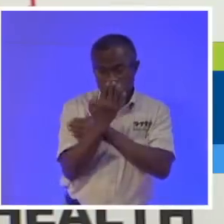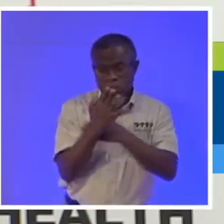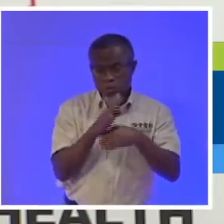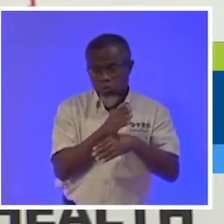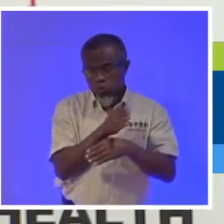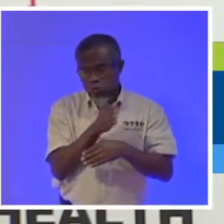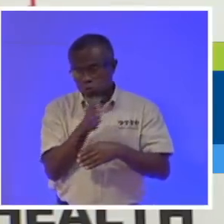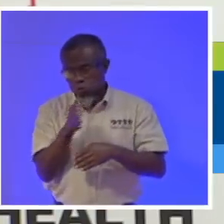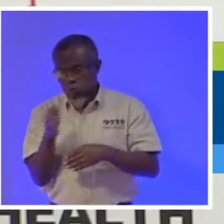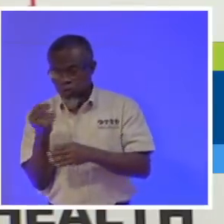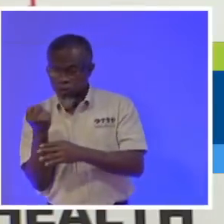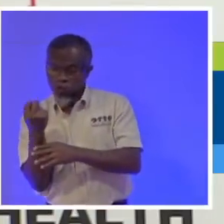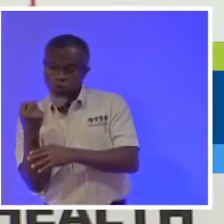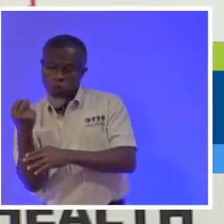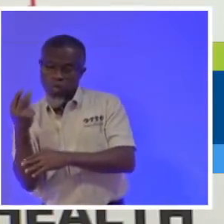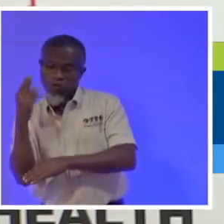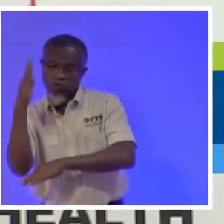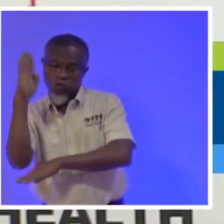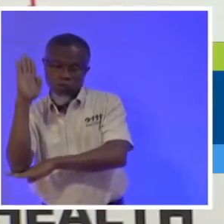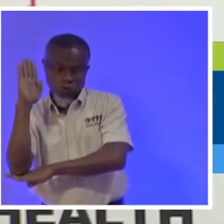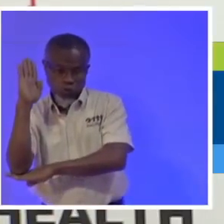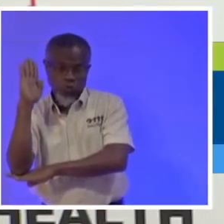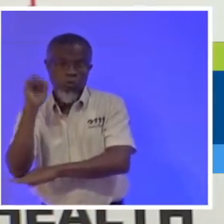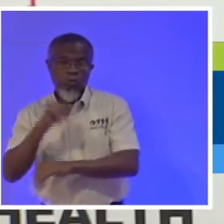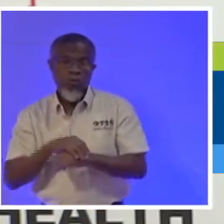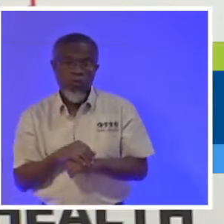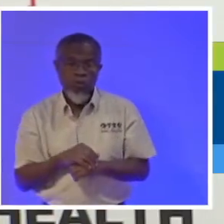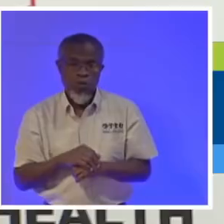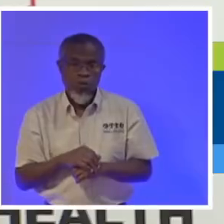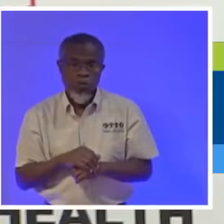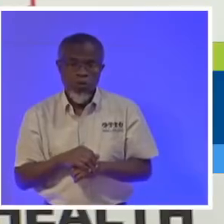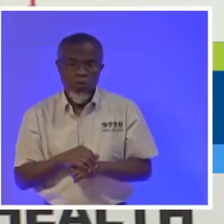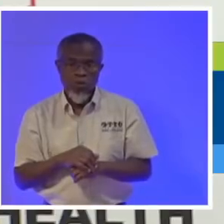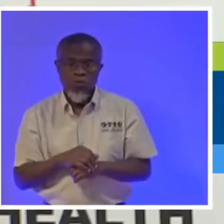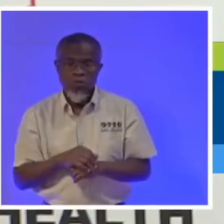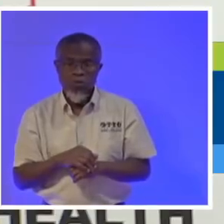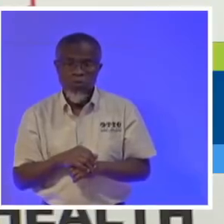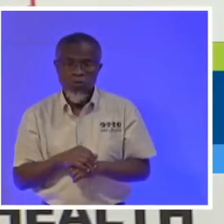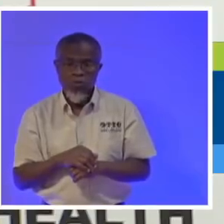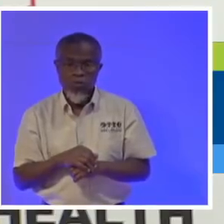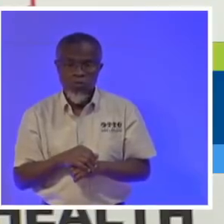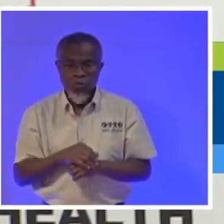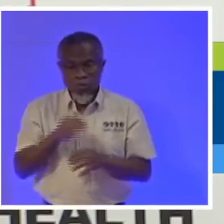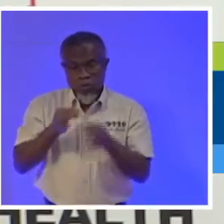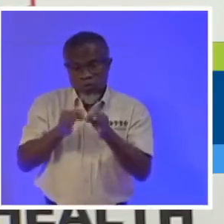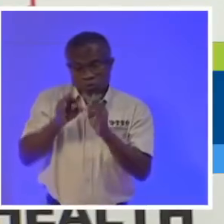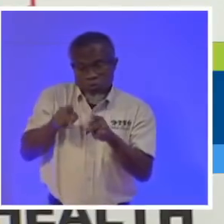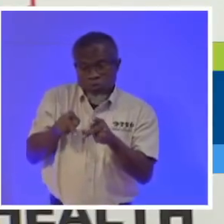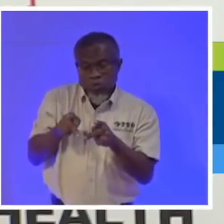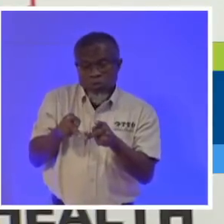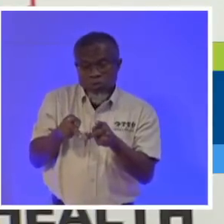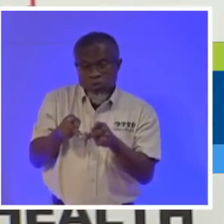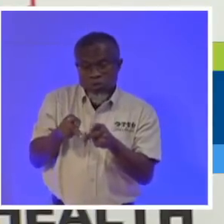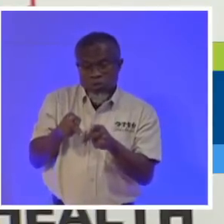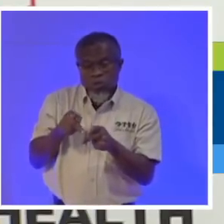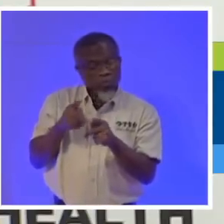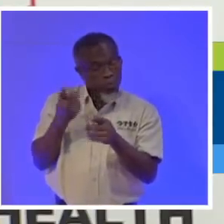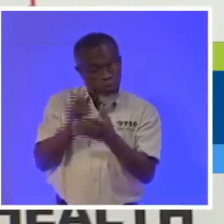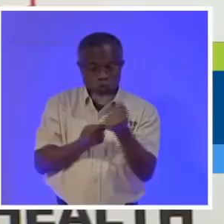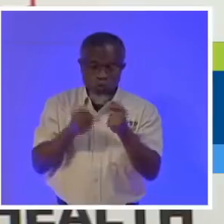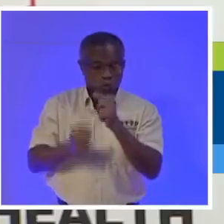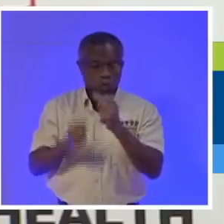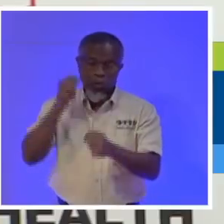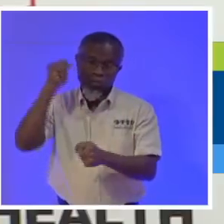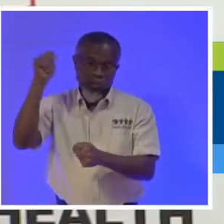Trinidad and Tobago are open. It's one country. and all beaches